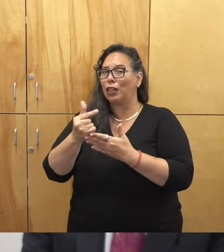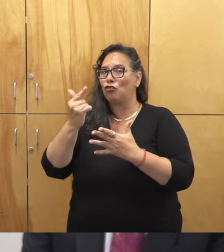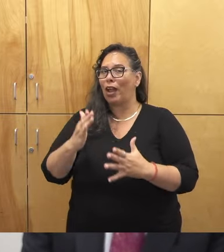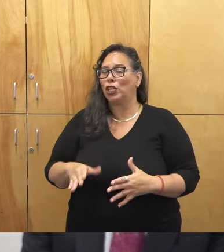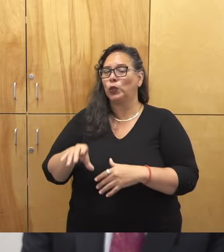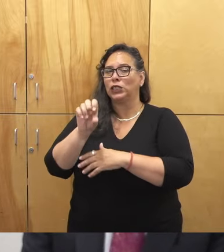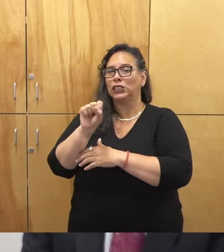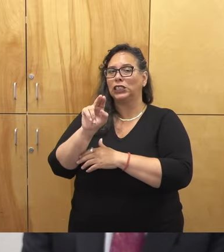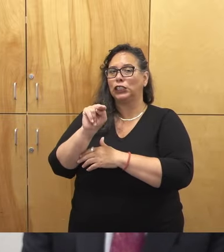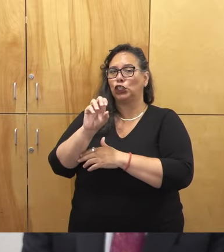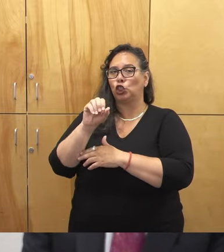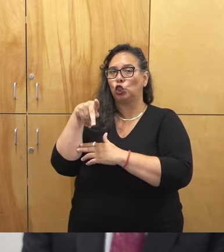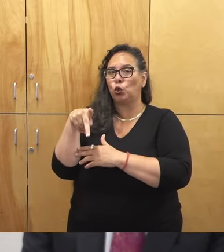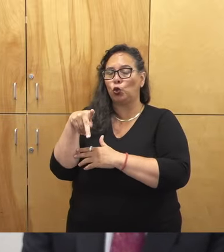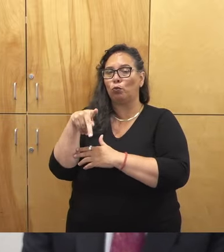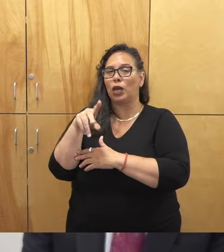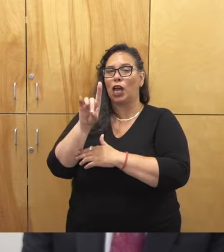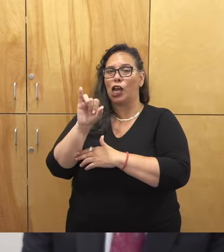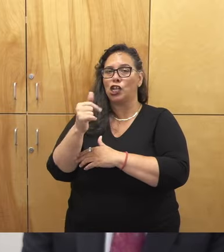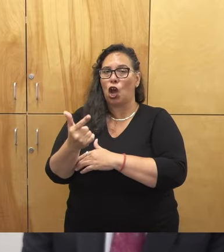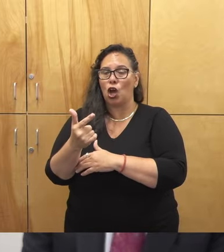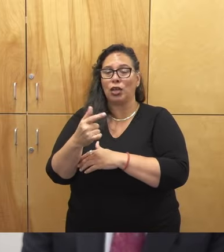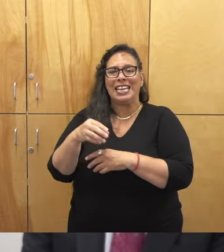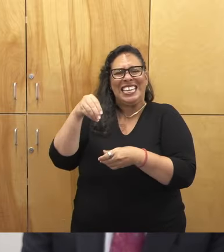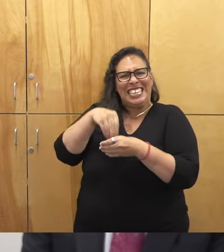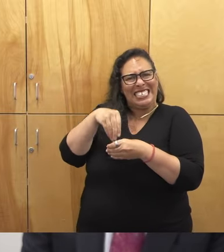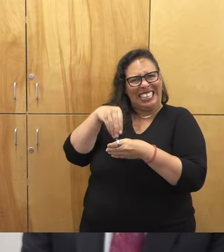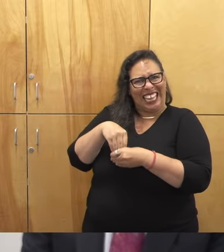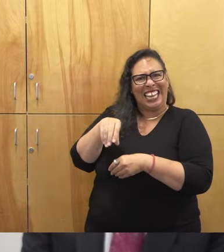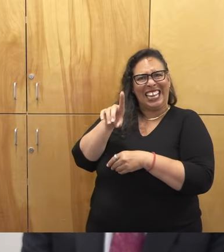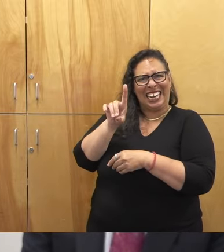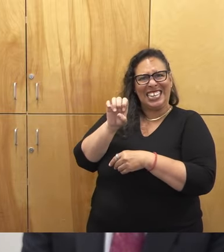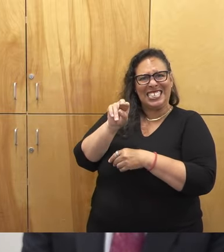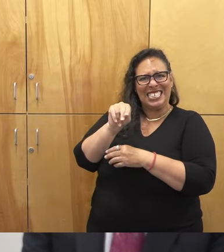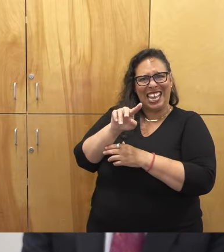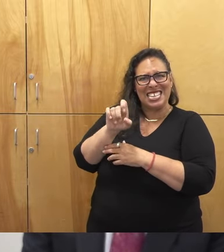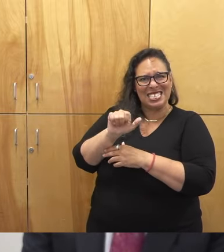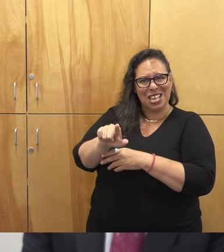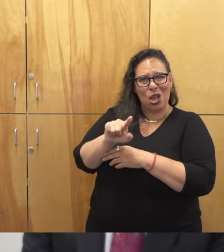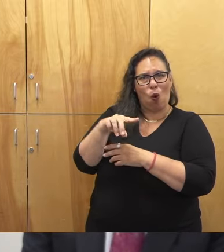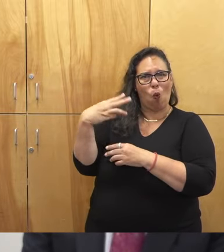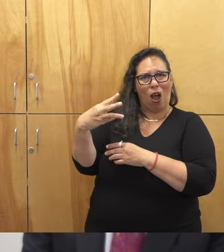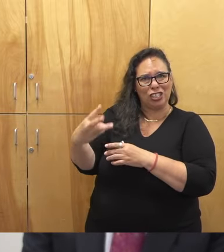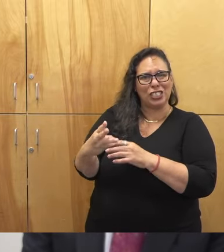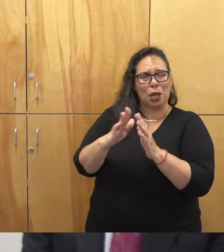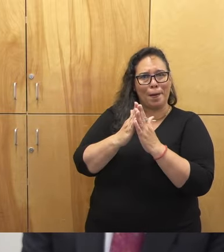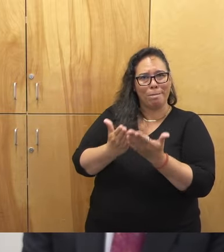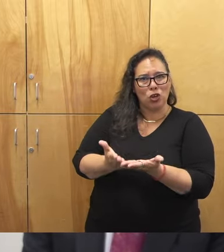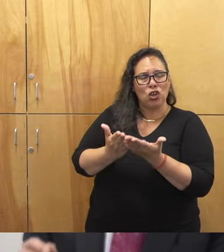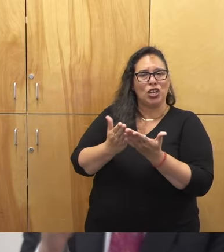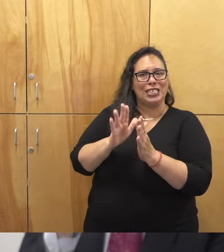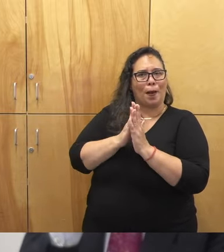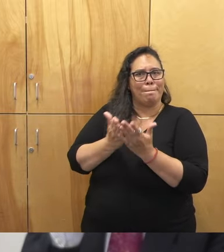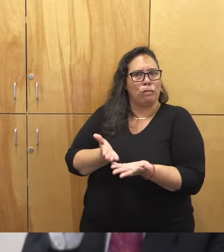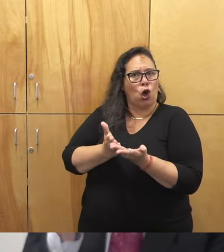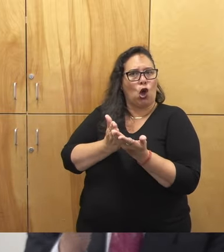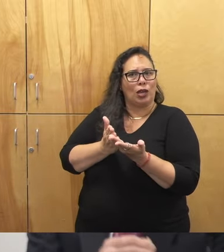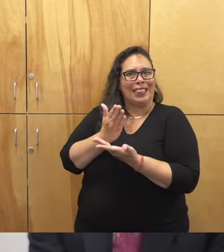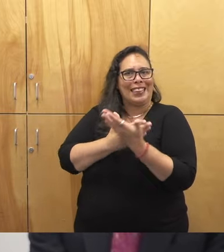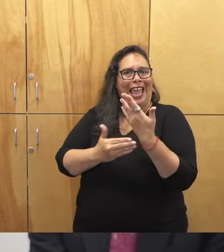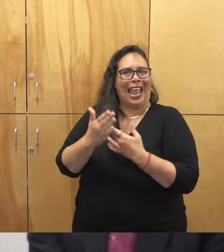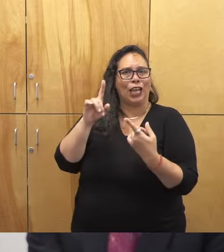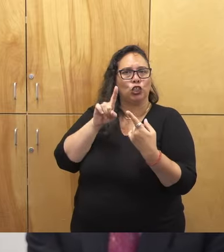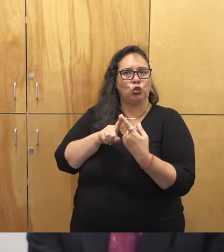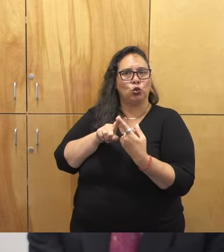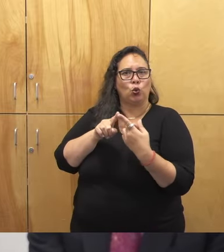Don is mentioned in Denzel Washington's book. It's a book on mentorship. It's called A Hand to Guide Me, the only book that I know that